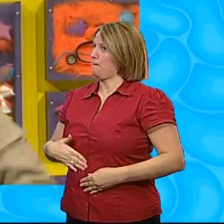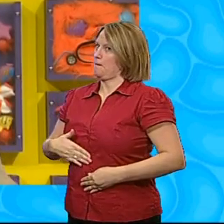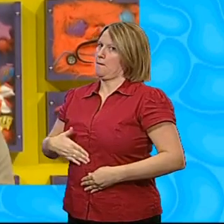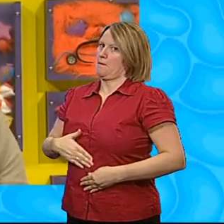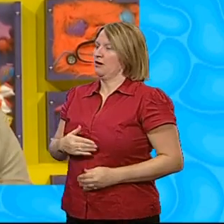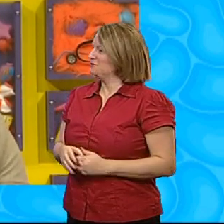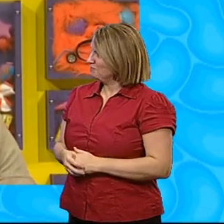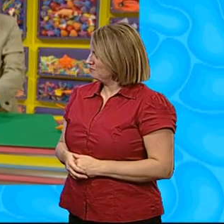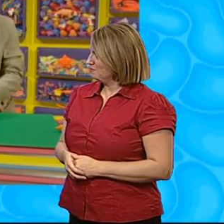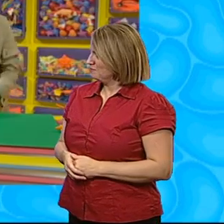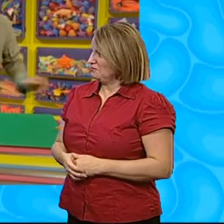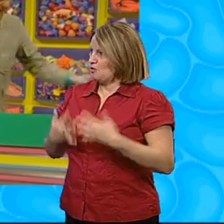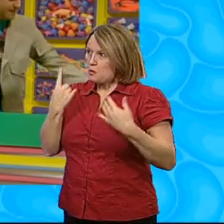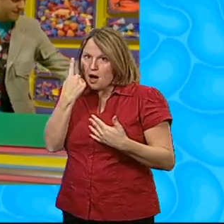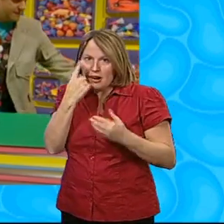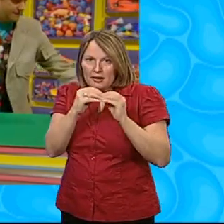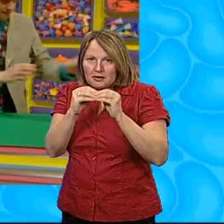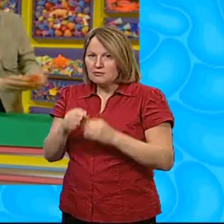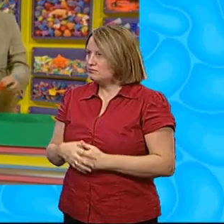Yummy. There's one.